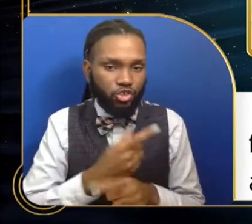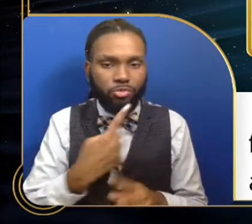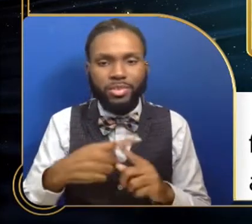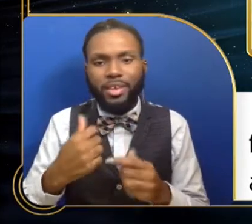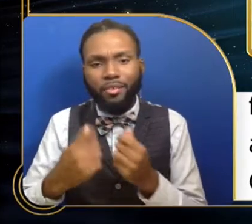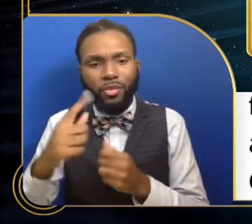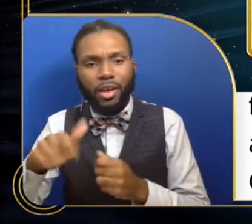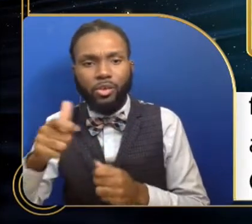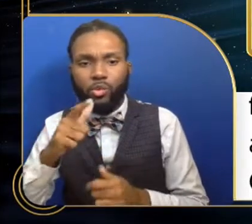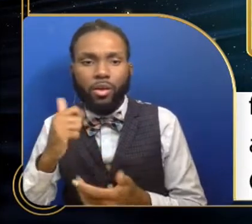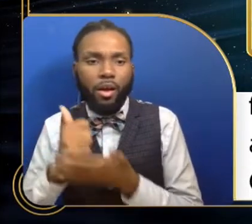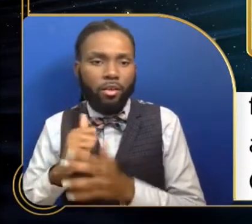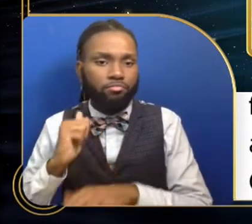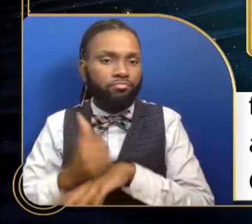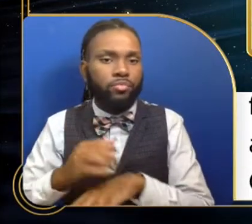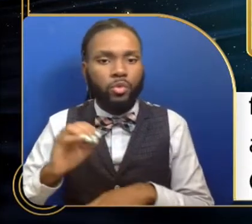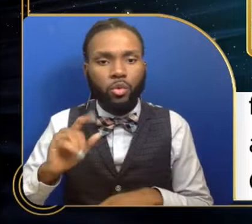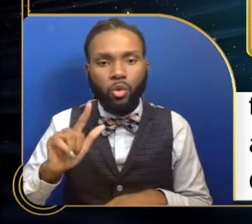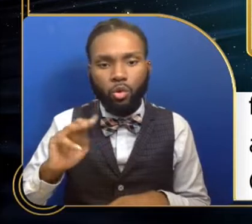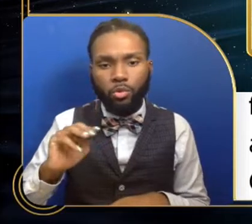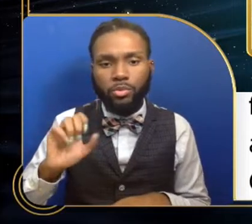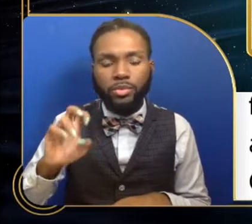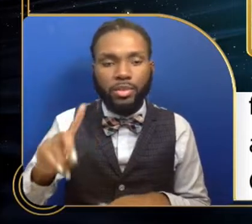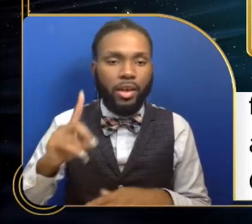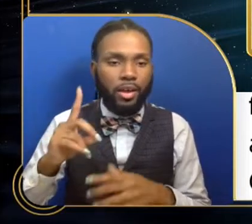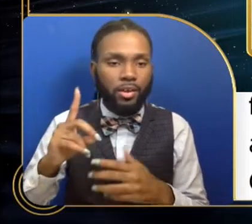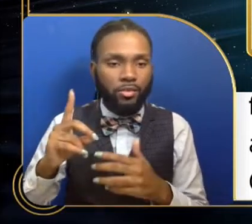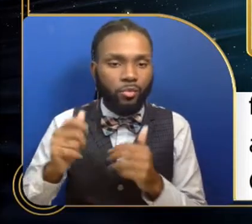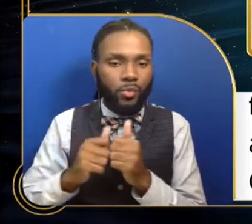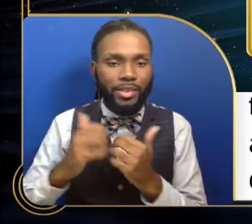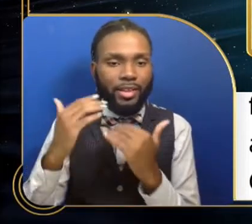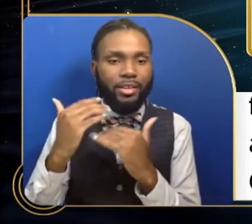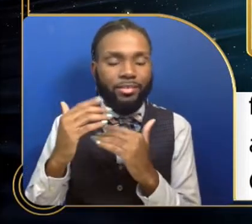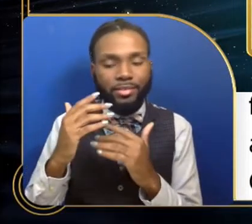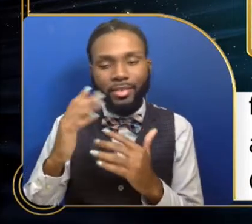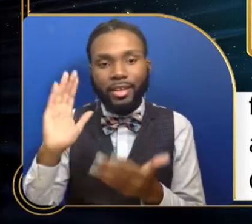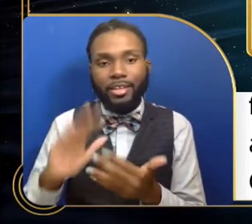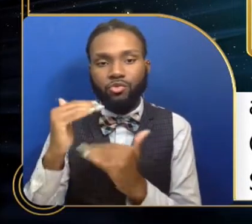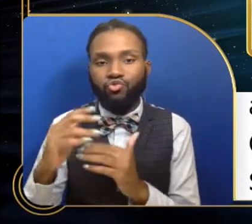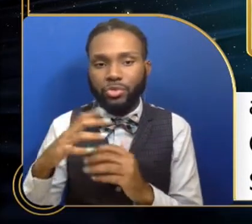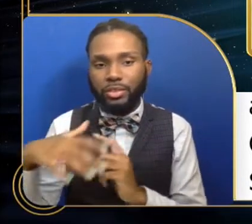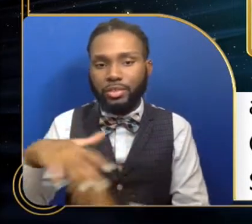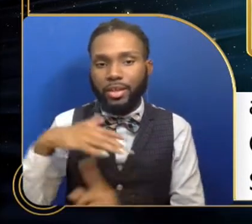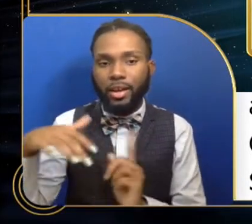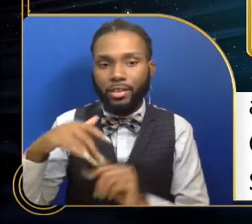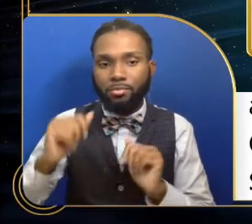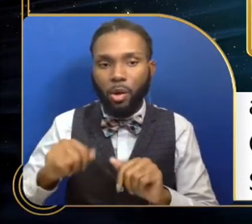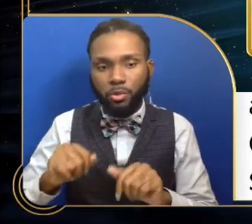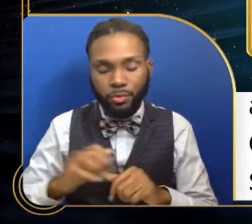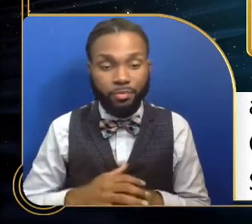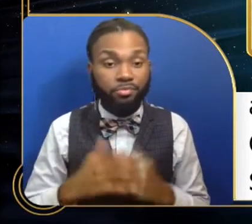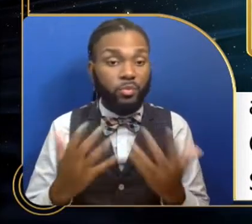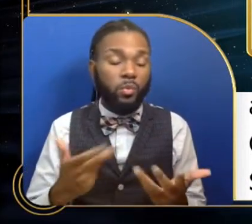least restrictive settings possible. So I just want to thank everyone.